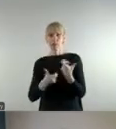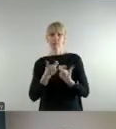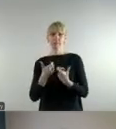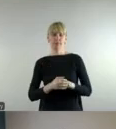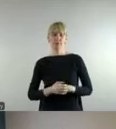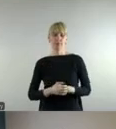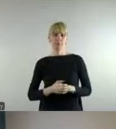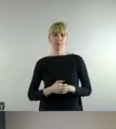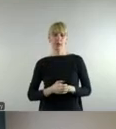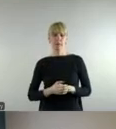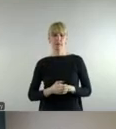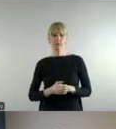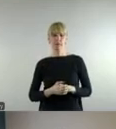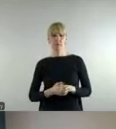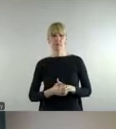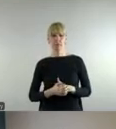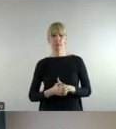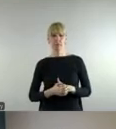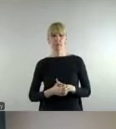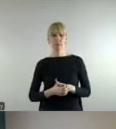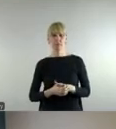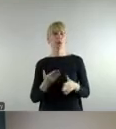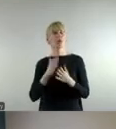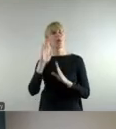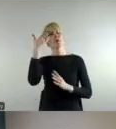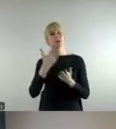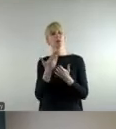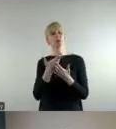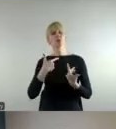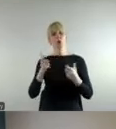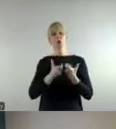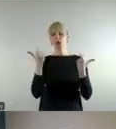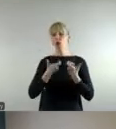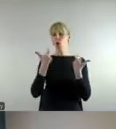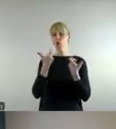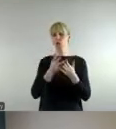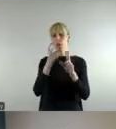From the crisis management team on Wednesday, the 9th August, it was